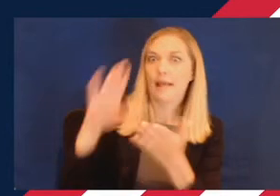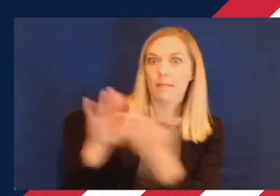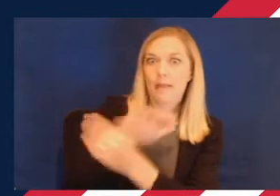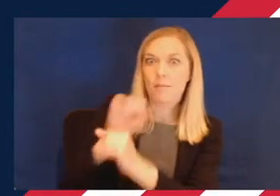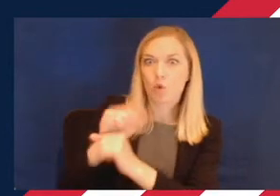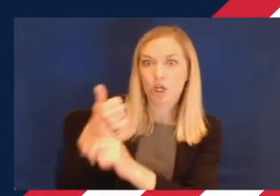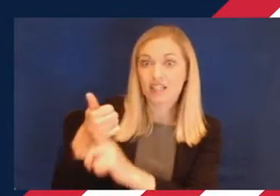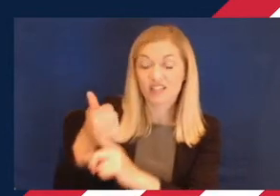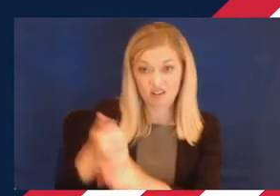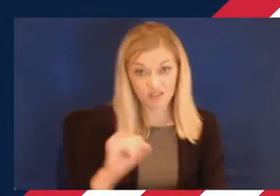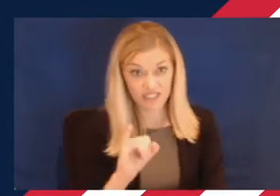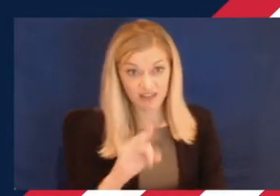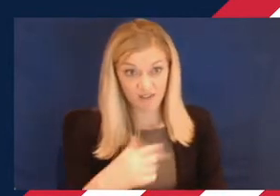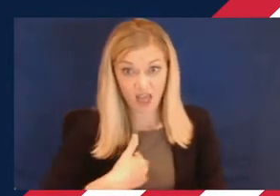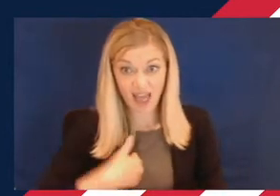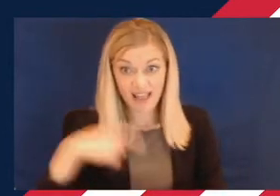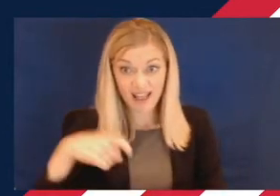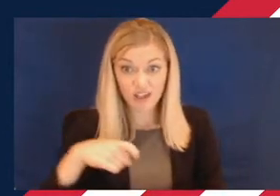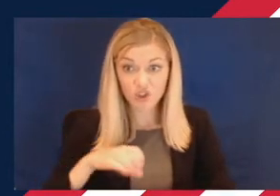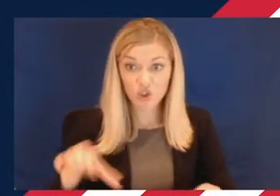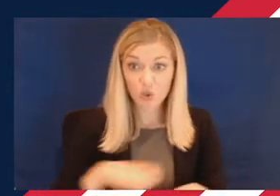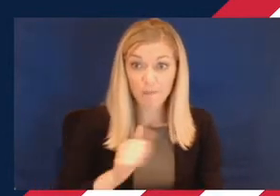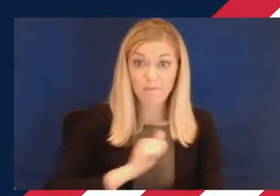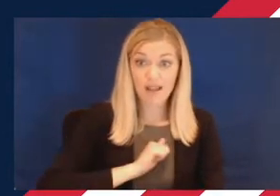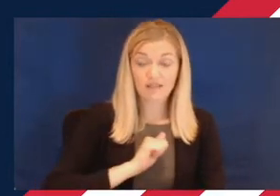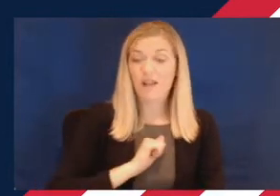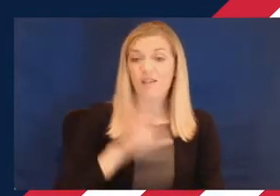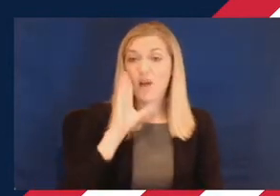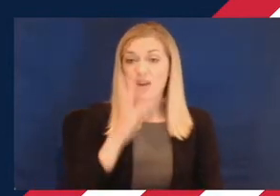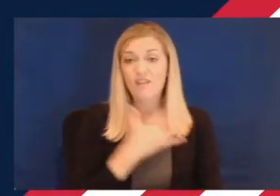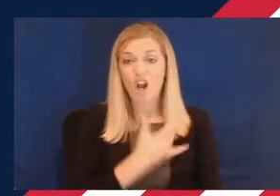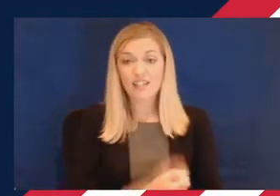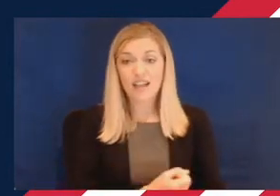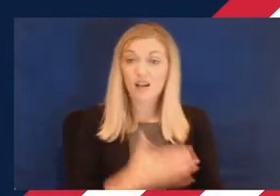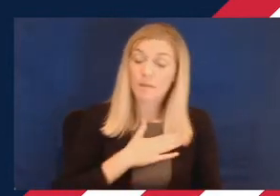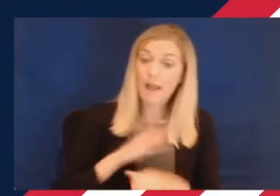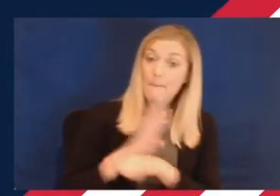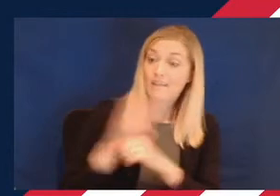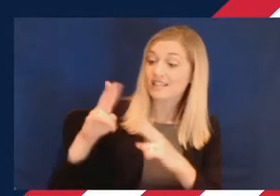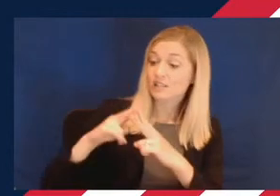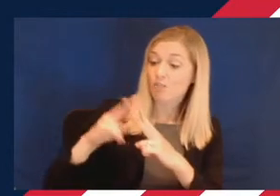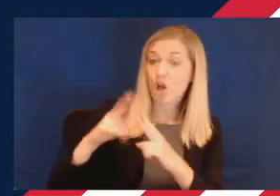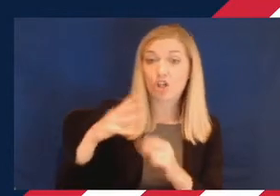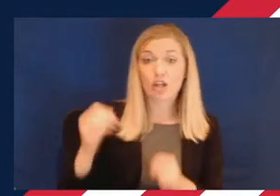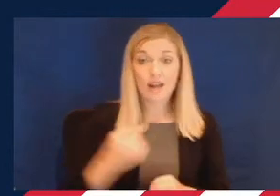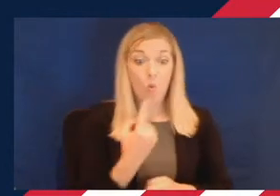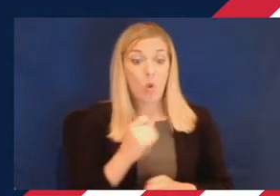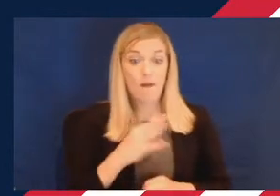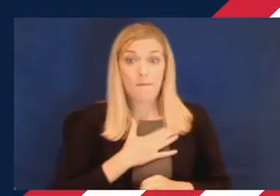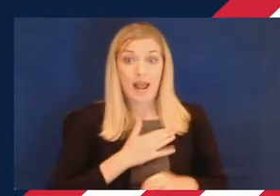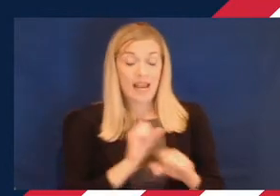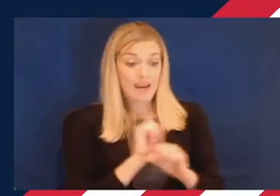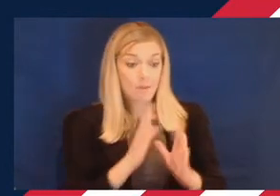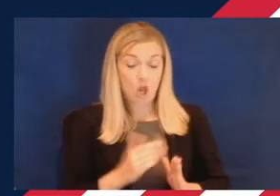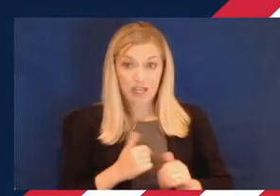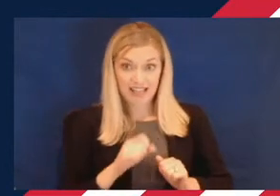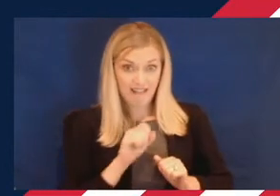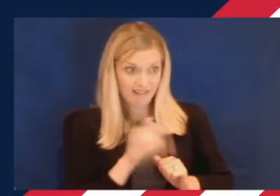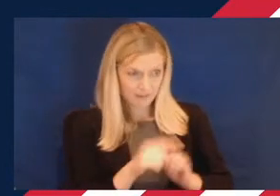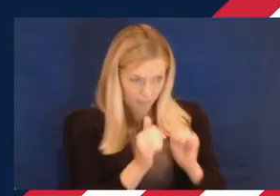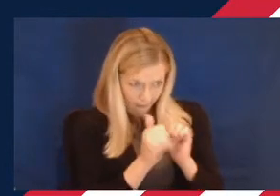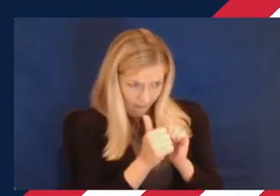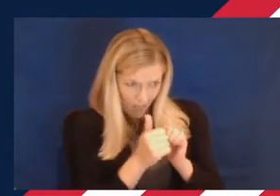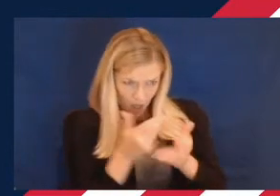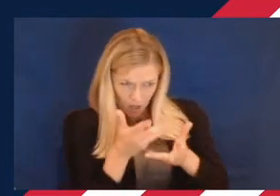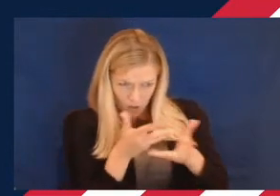had my business partner and one of our employees do it. And I could see it in their face. How's it going? They're like, don't even ask,